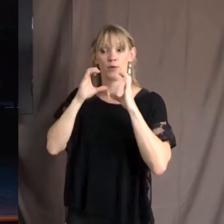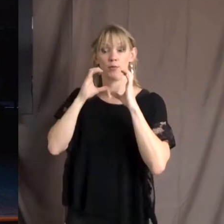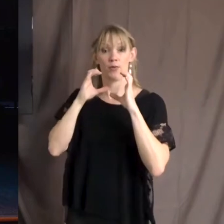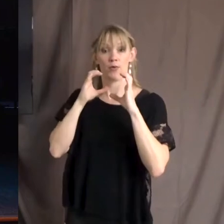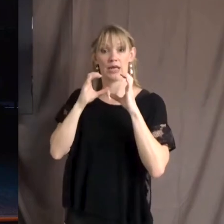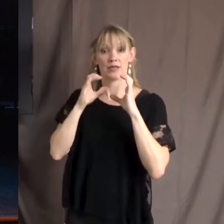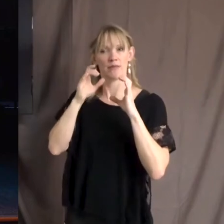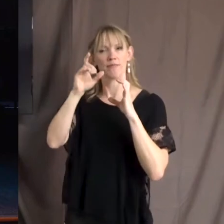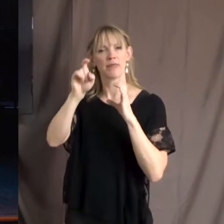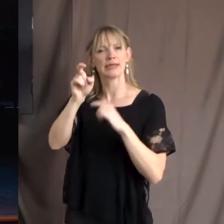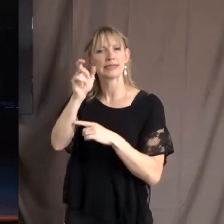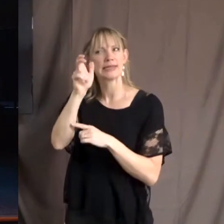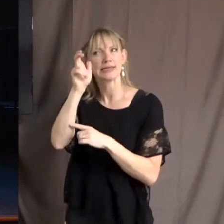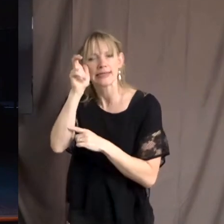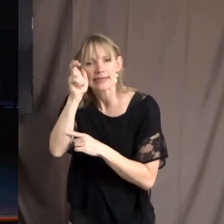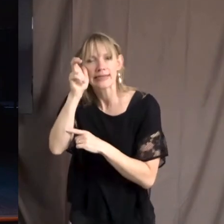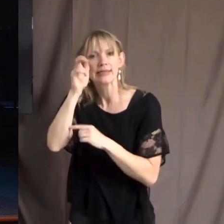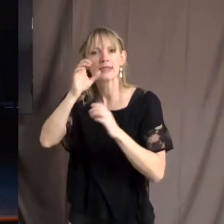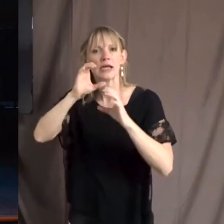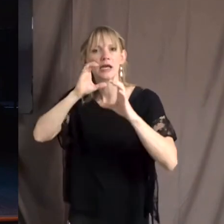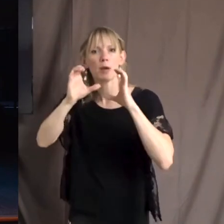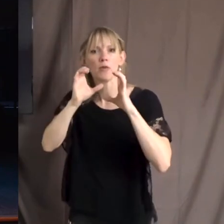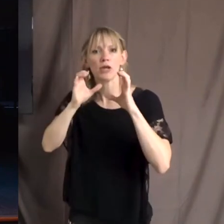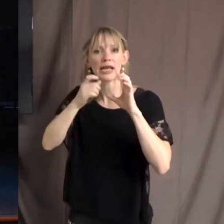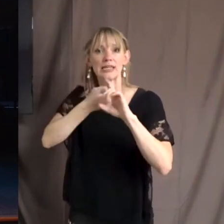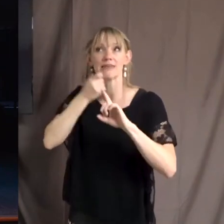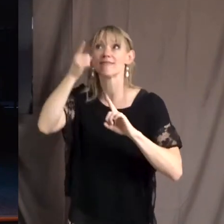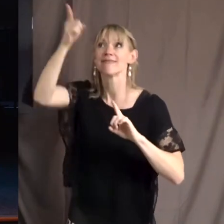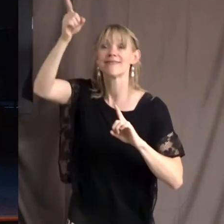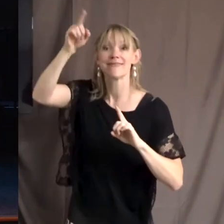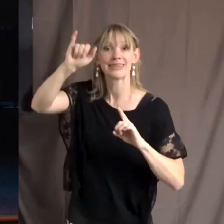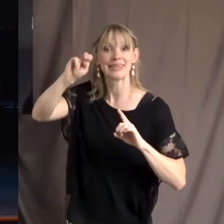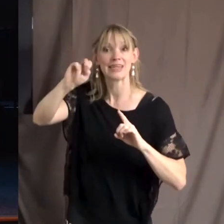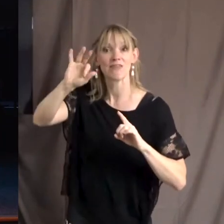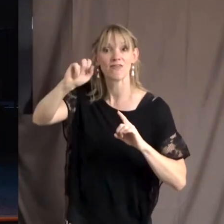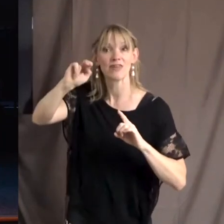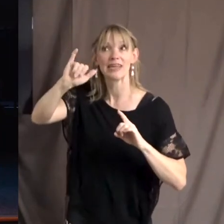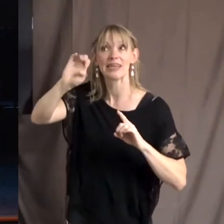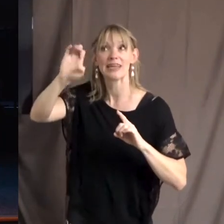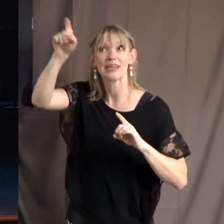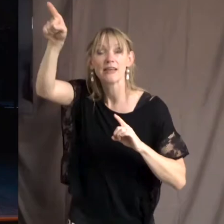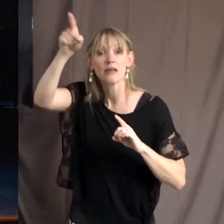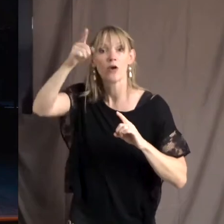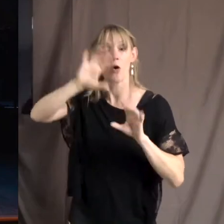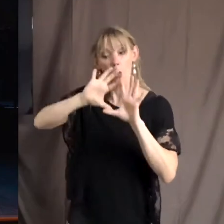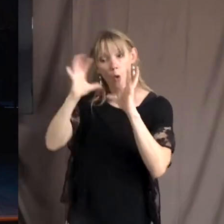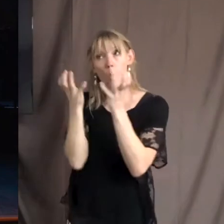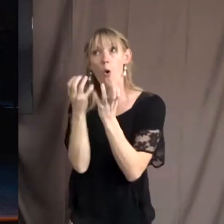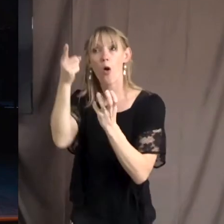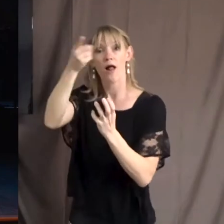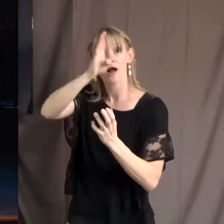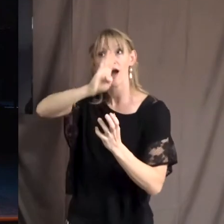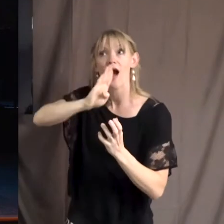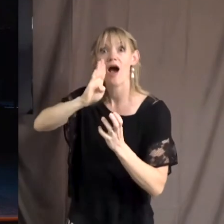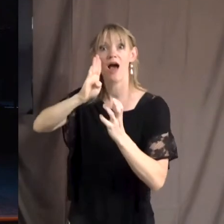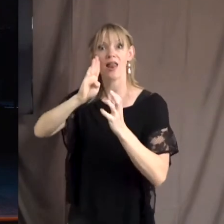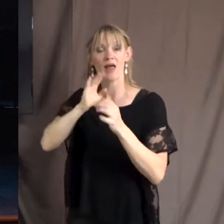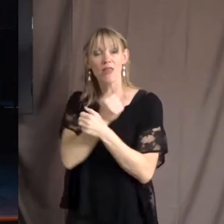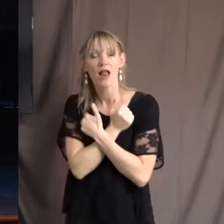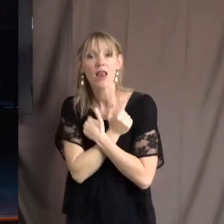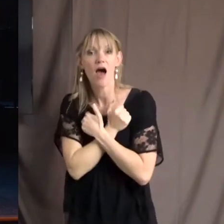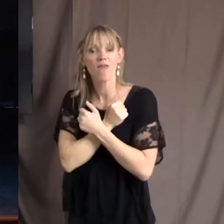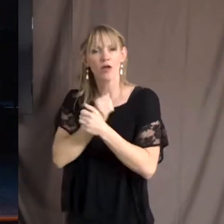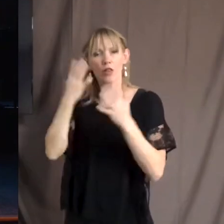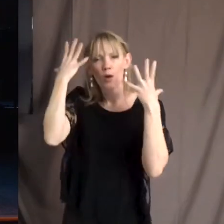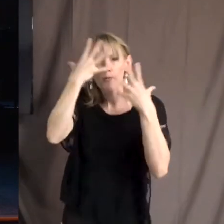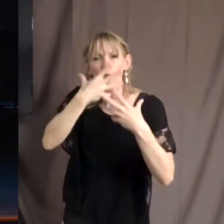to hear the communication of the infinite, to hear the communication of the wholeness, to hear the communication of the love and the beauty,